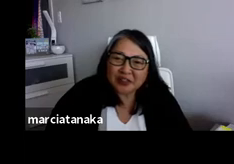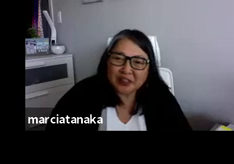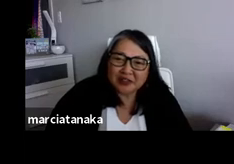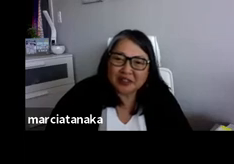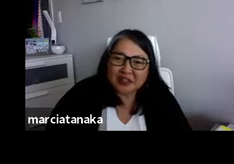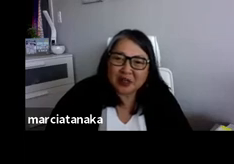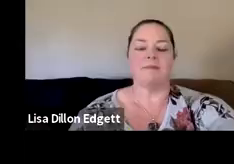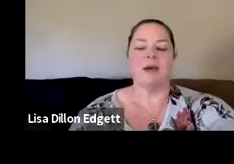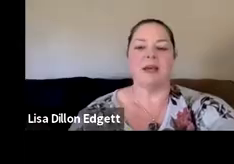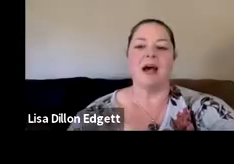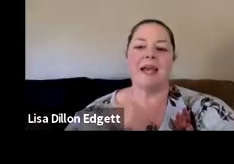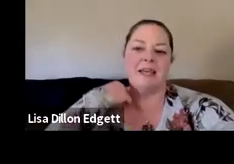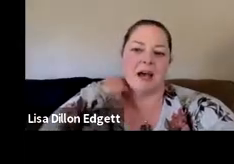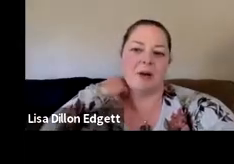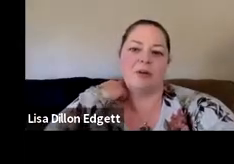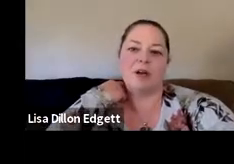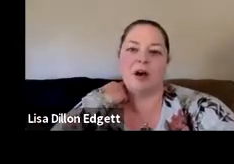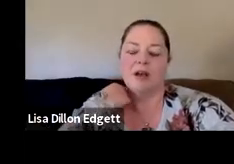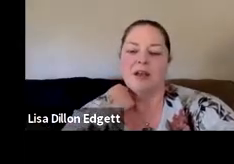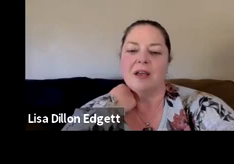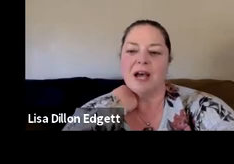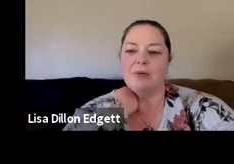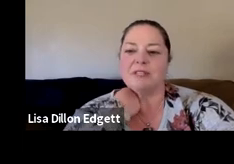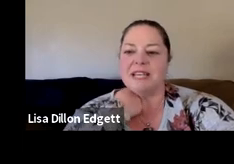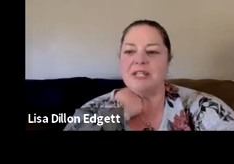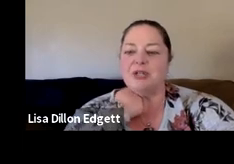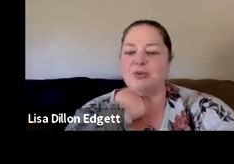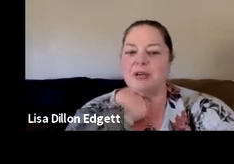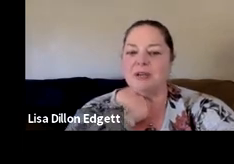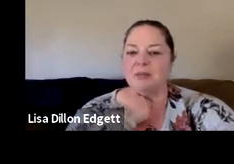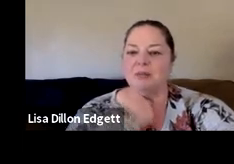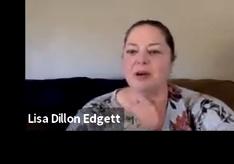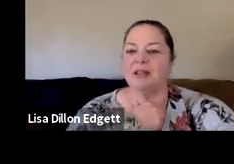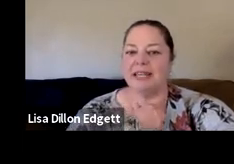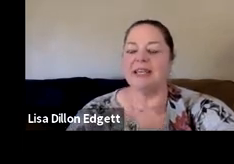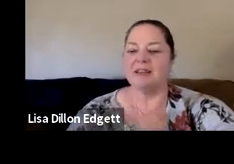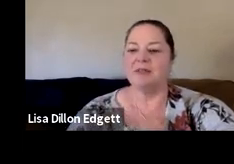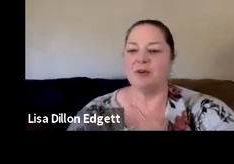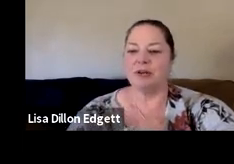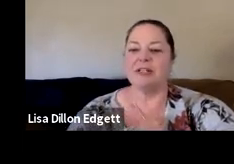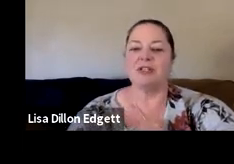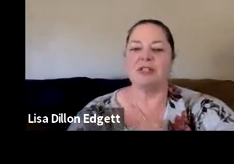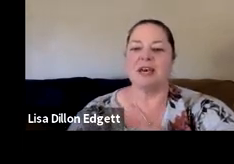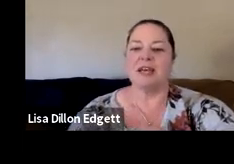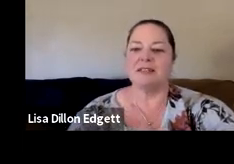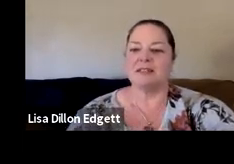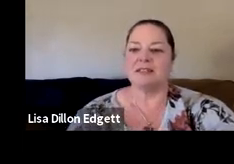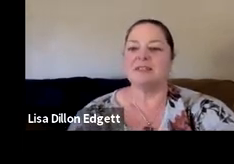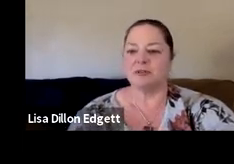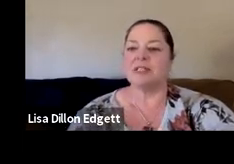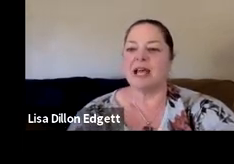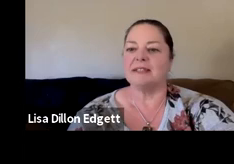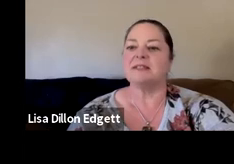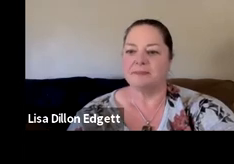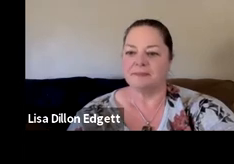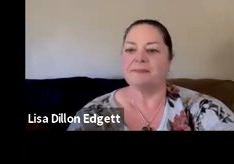it through the email as well, if you can't copy. I will send you a link, Gordon, to